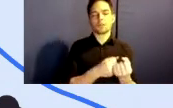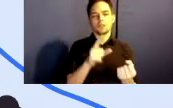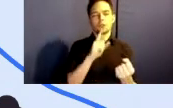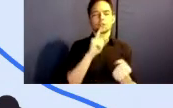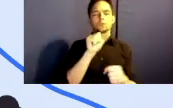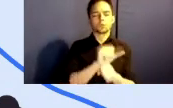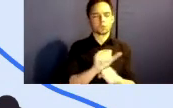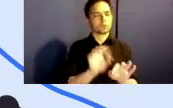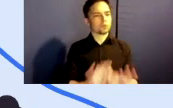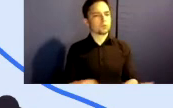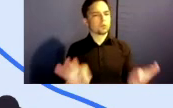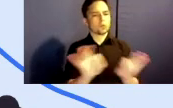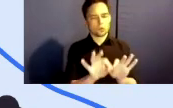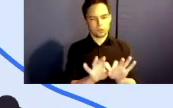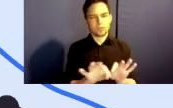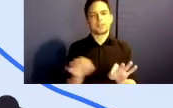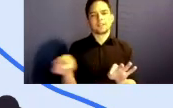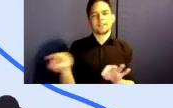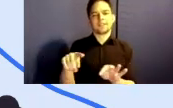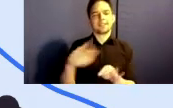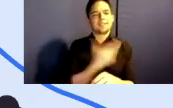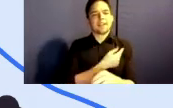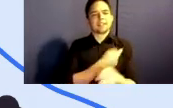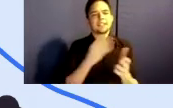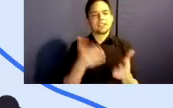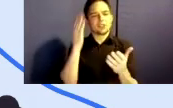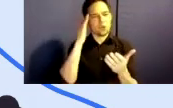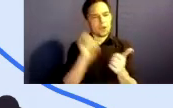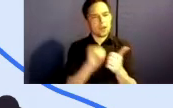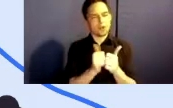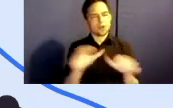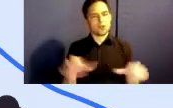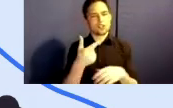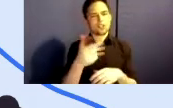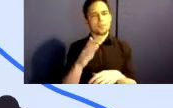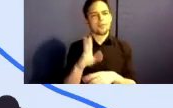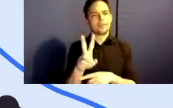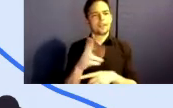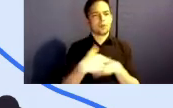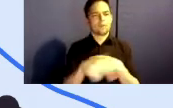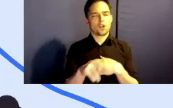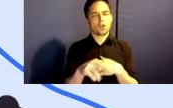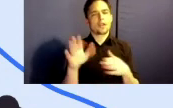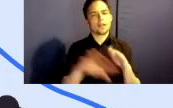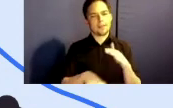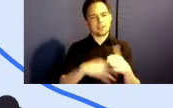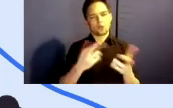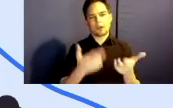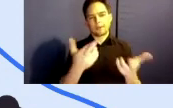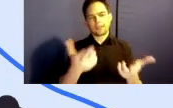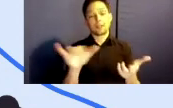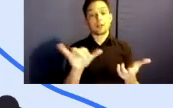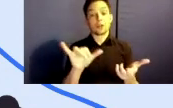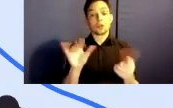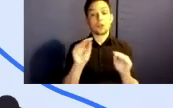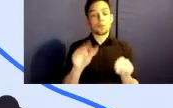necessary that the vaccinators knows how to do the GBV referral, the basic information, and put, for example, our